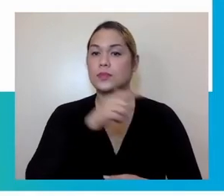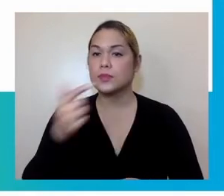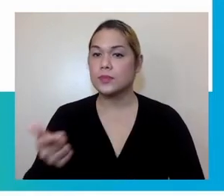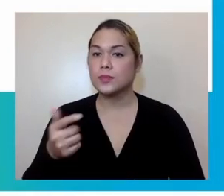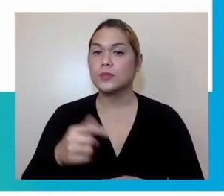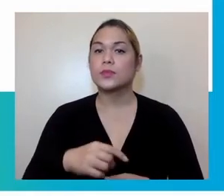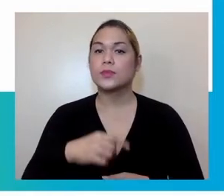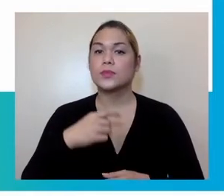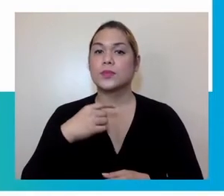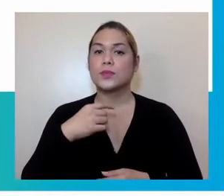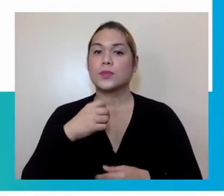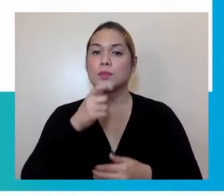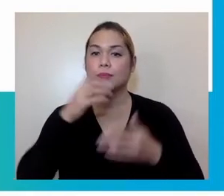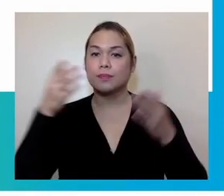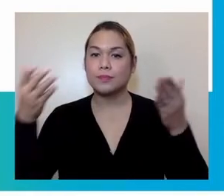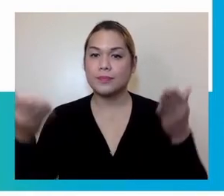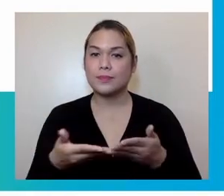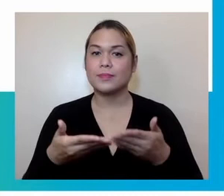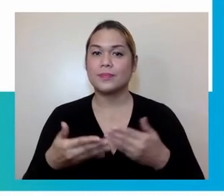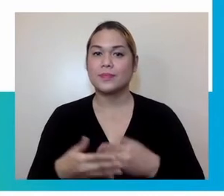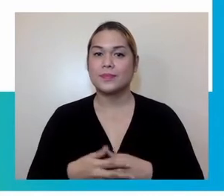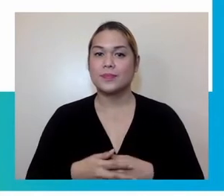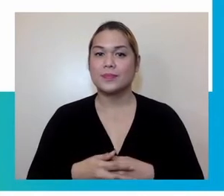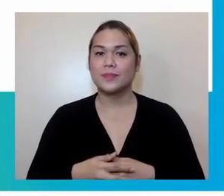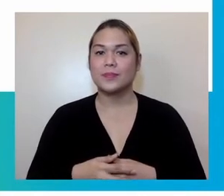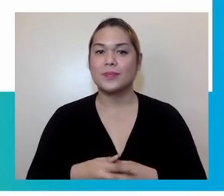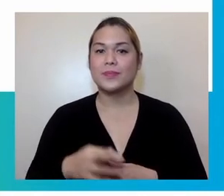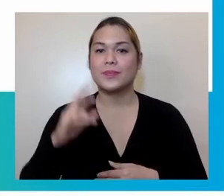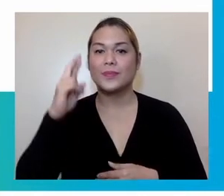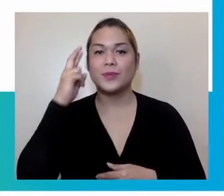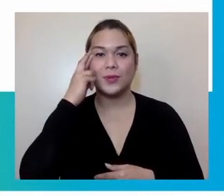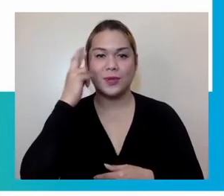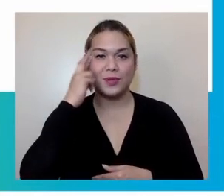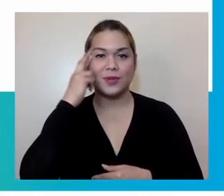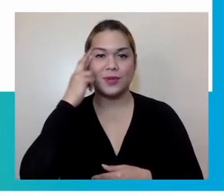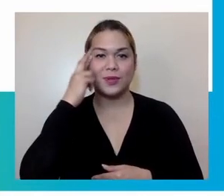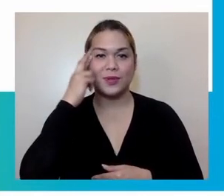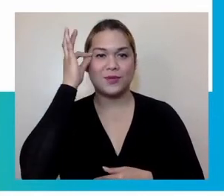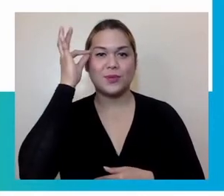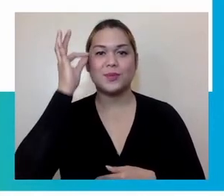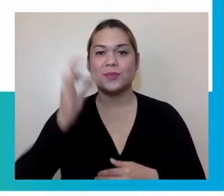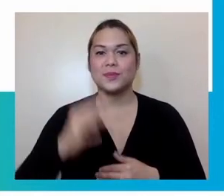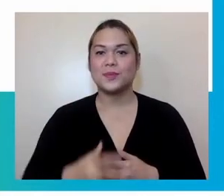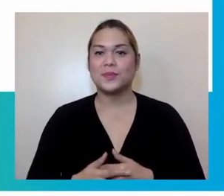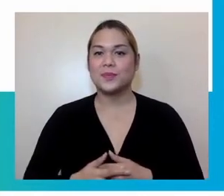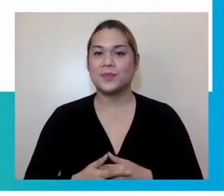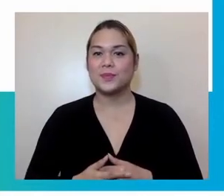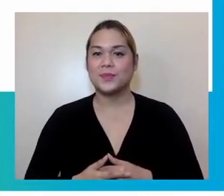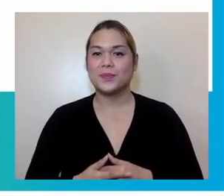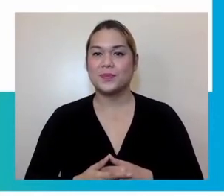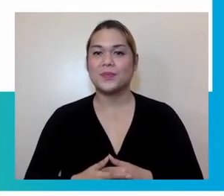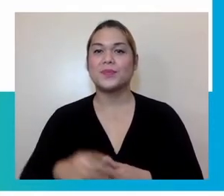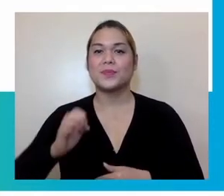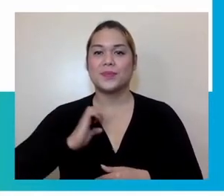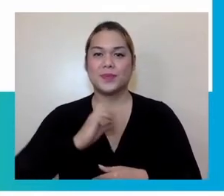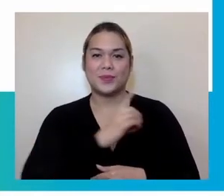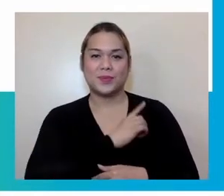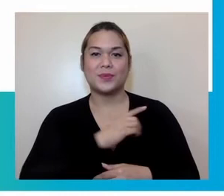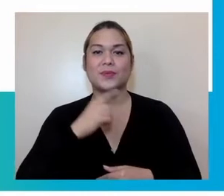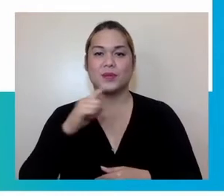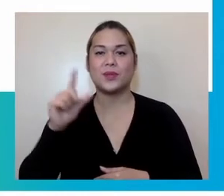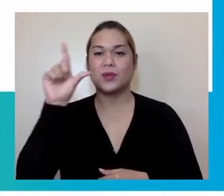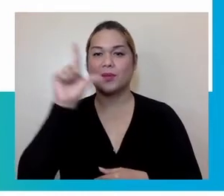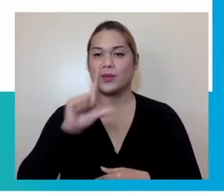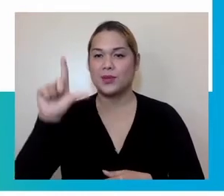session today. Roger Fisher is the Executive Director for Austria, Germany, Luxembourg, Turkey and the UK at the